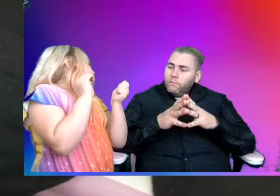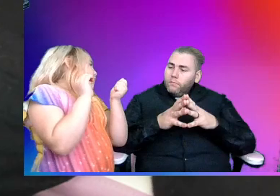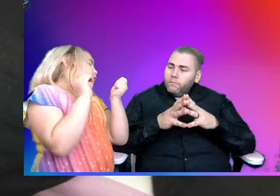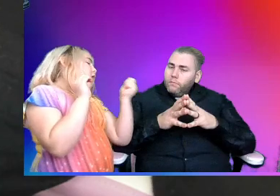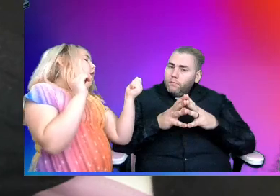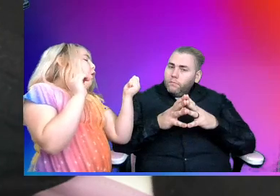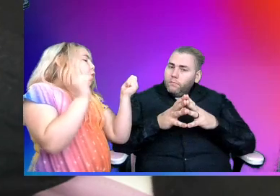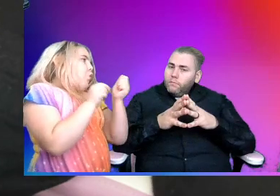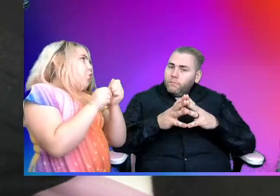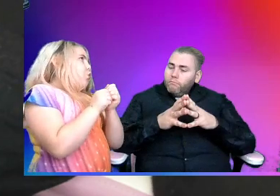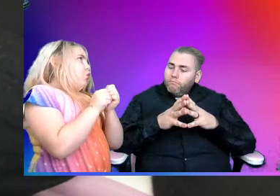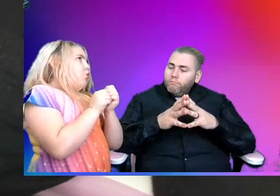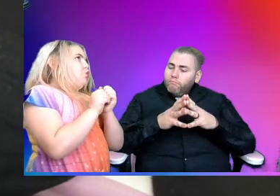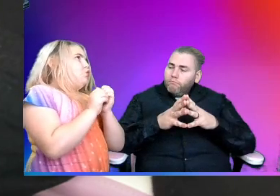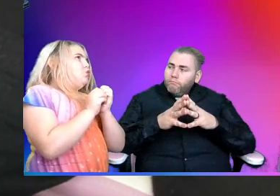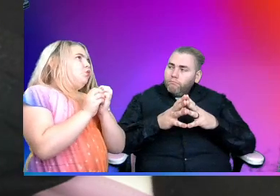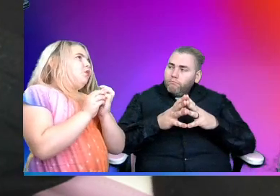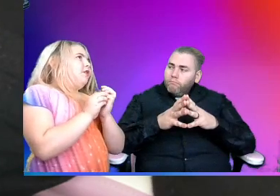blew it,